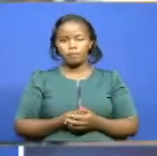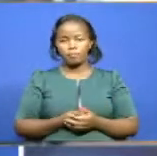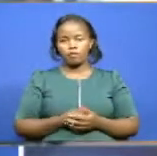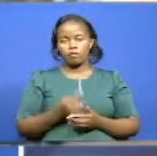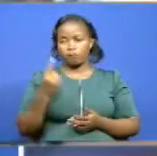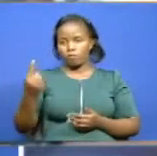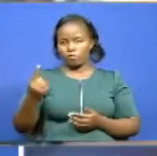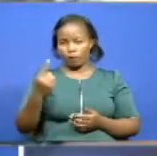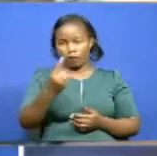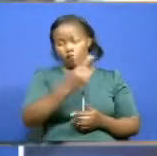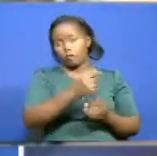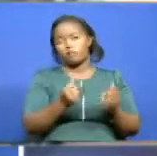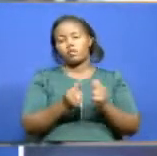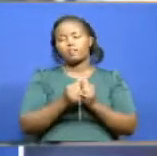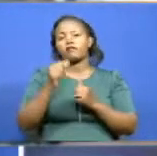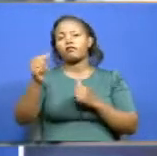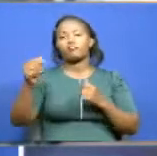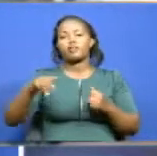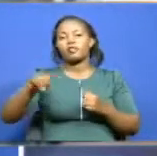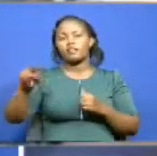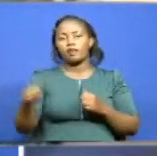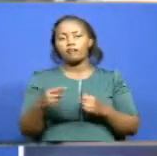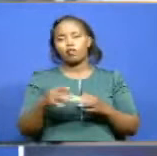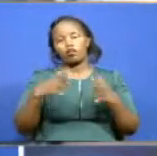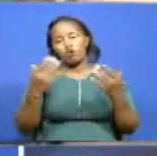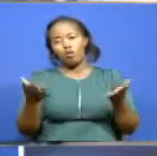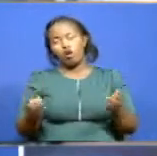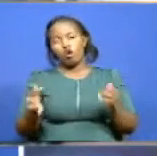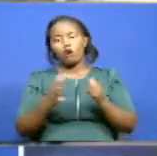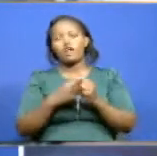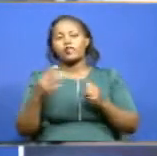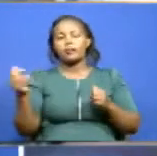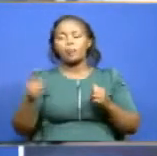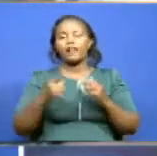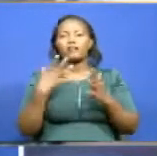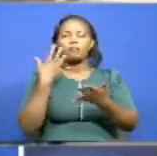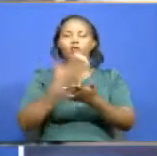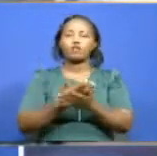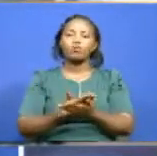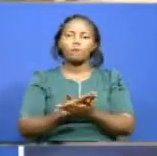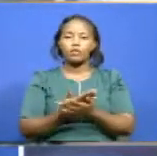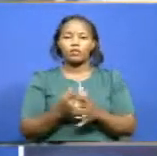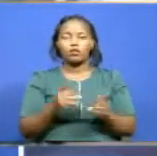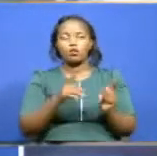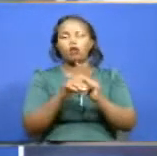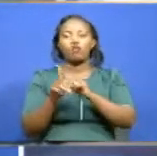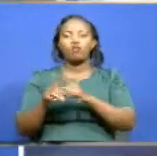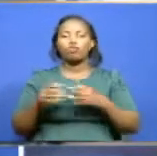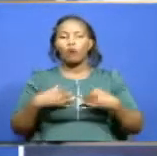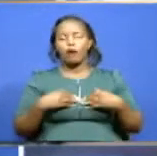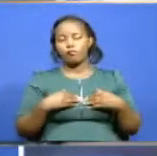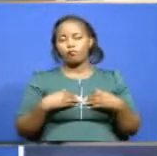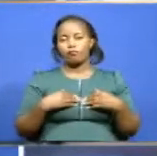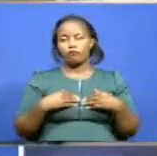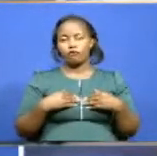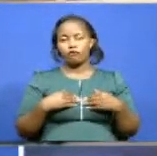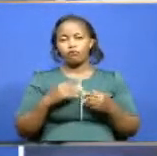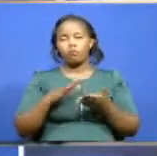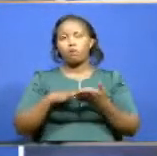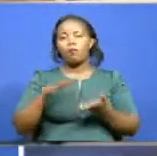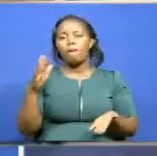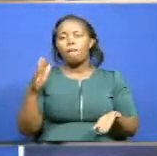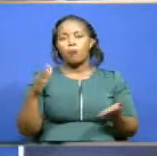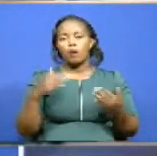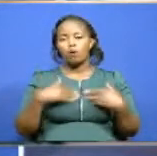15,000 each in this 8 months imprisonment. Exhibits number 1 to 4 will be submitted to